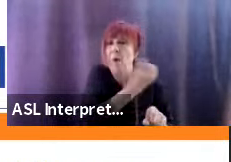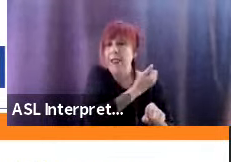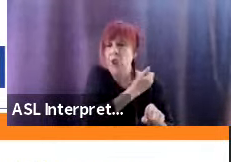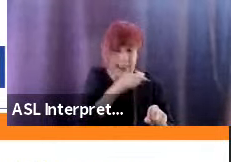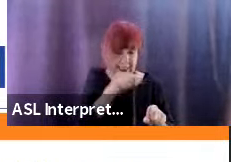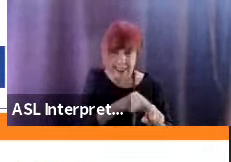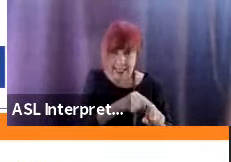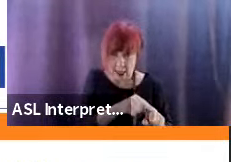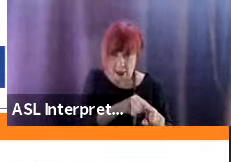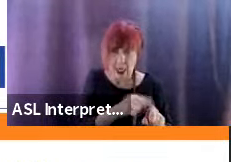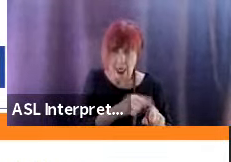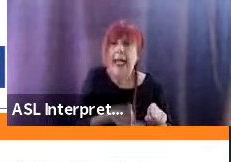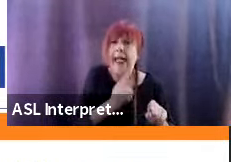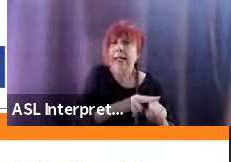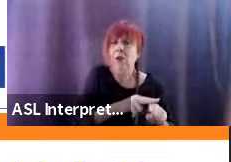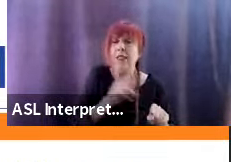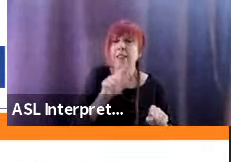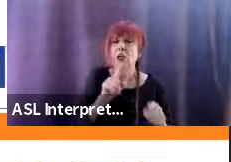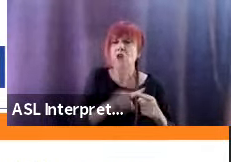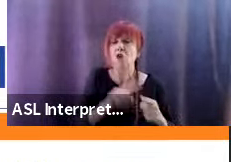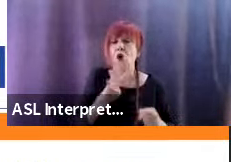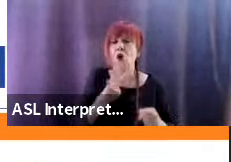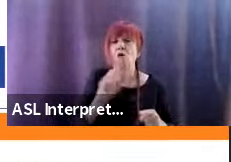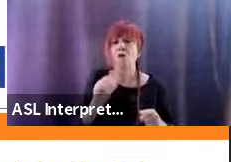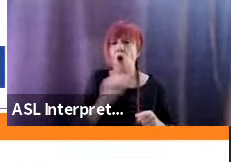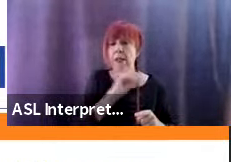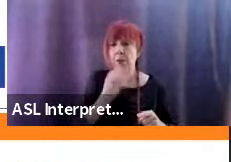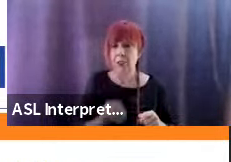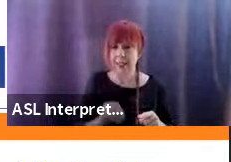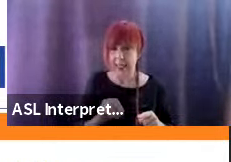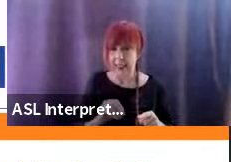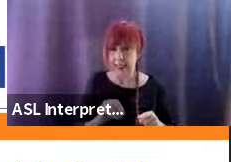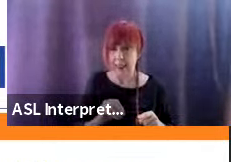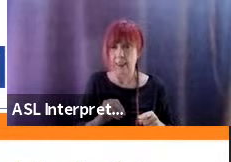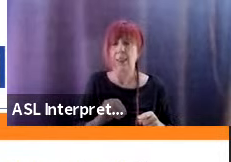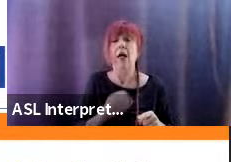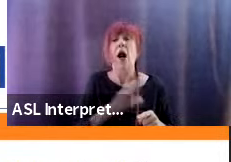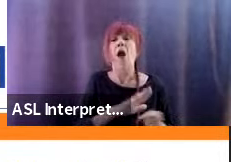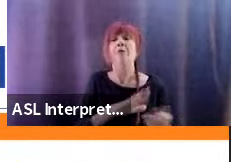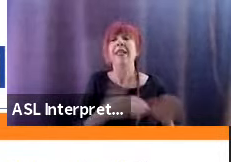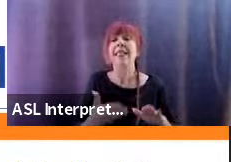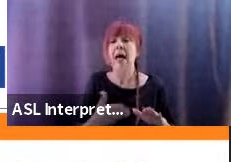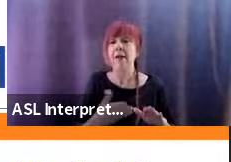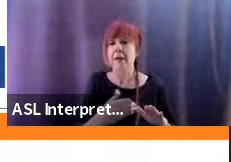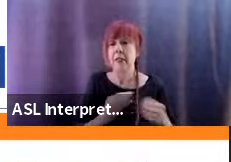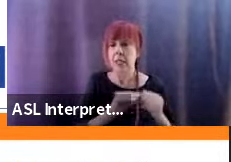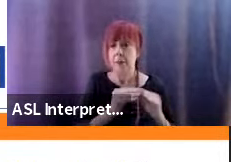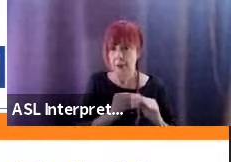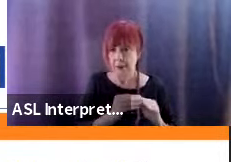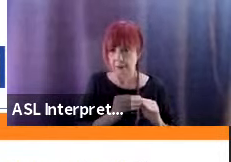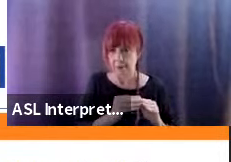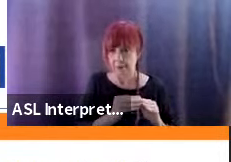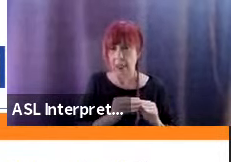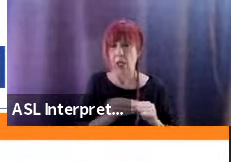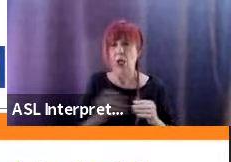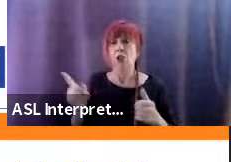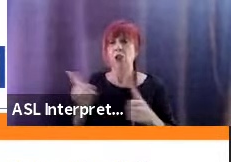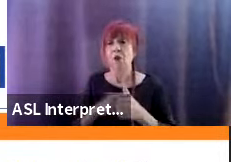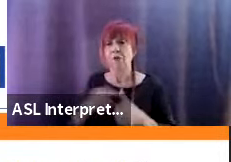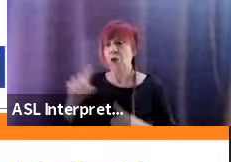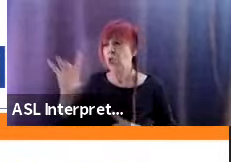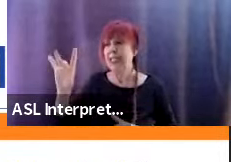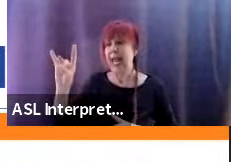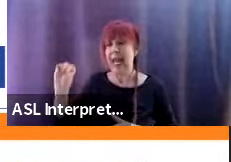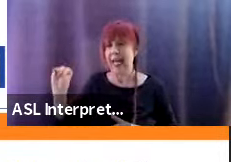to 40% to match the COVID case rate and death for this population. So again, we take the first 80% and we evenly spread